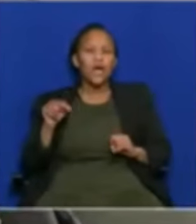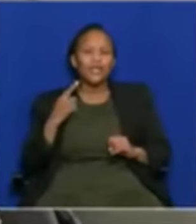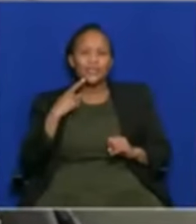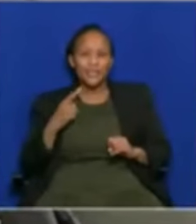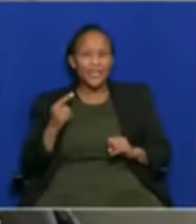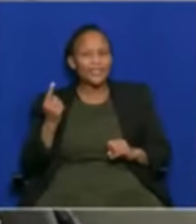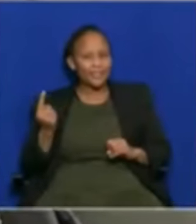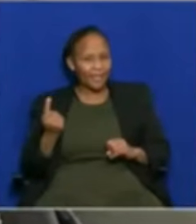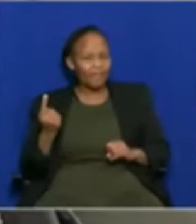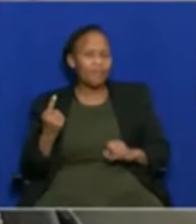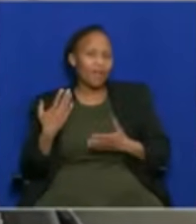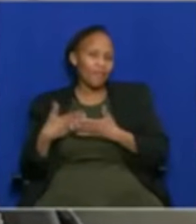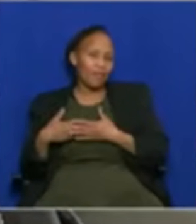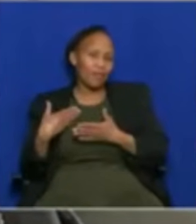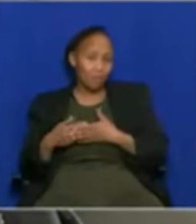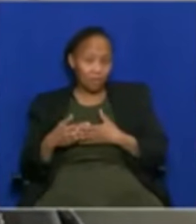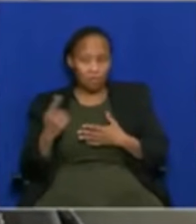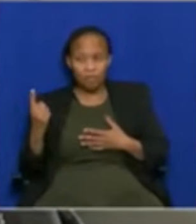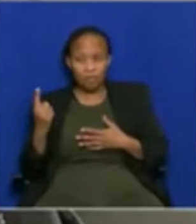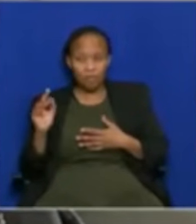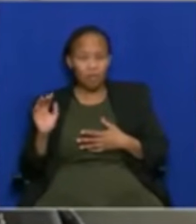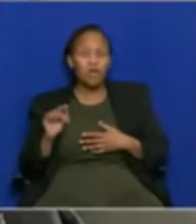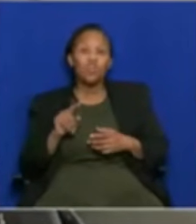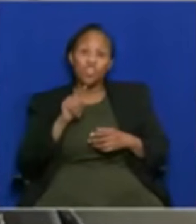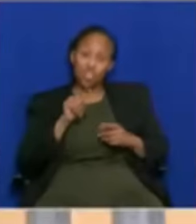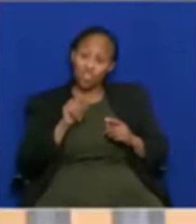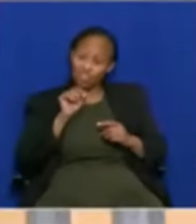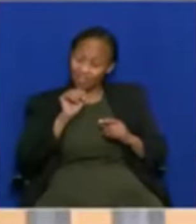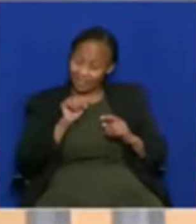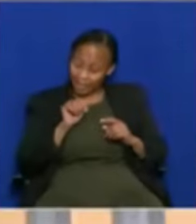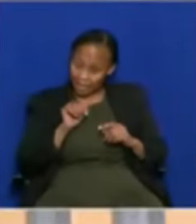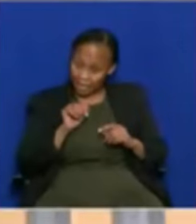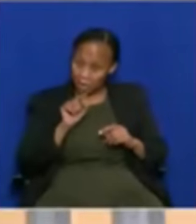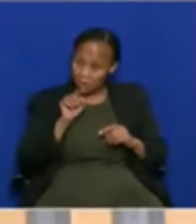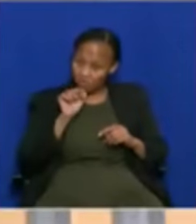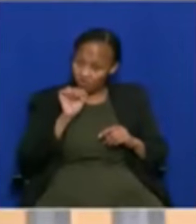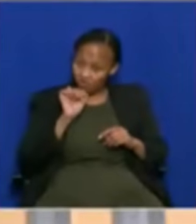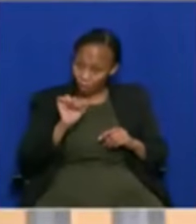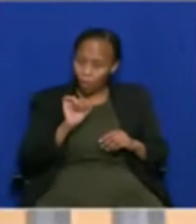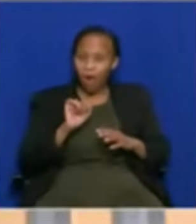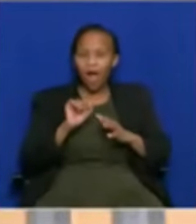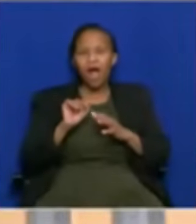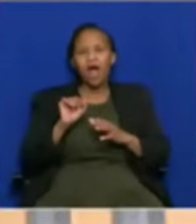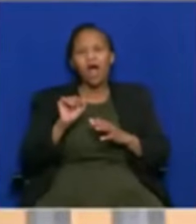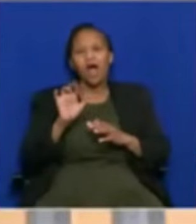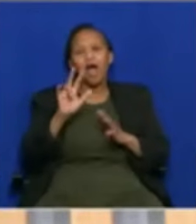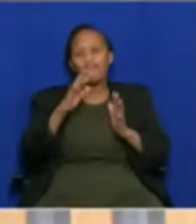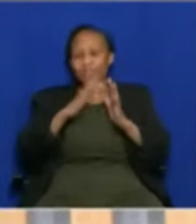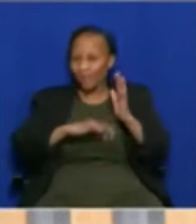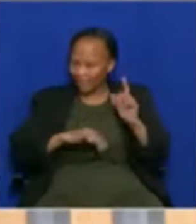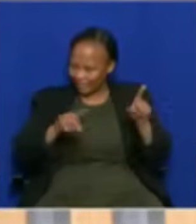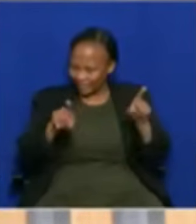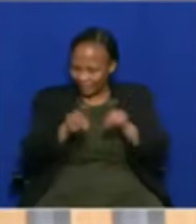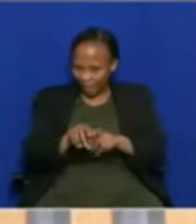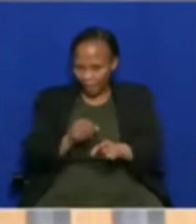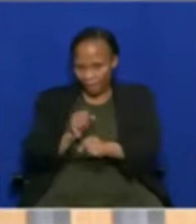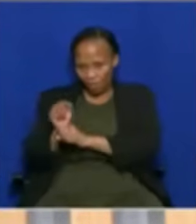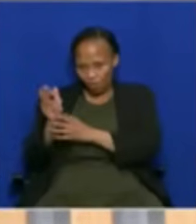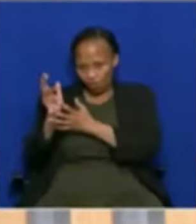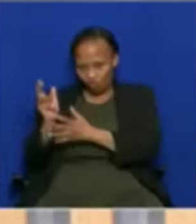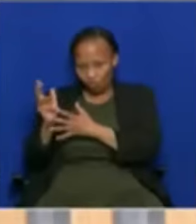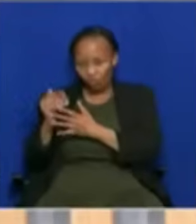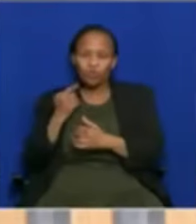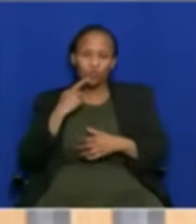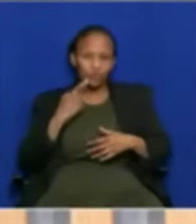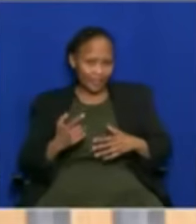same thing in your affidavit. So I'm asking, do you say it in your affidavit because that's what Khan